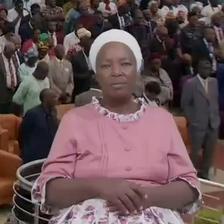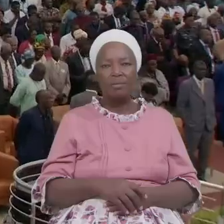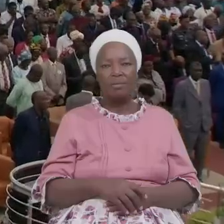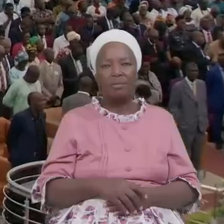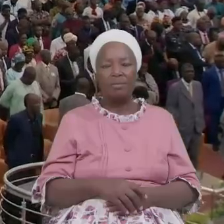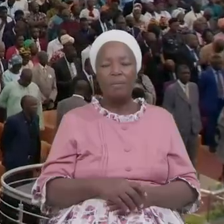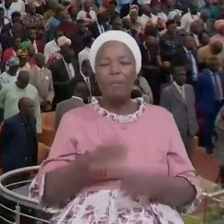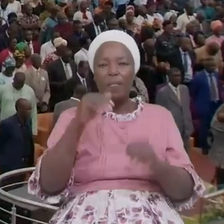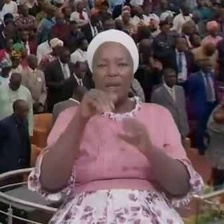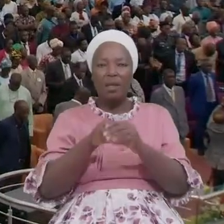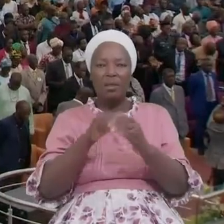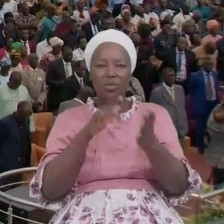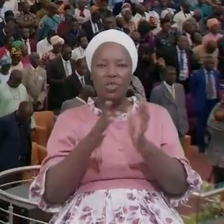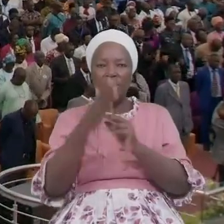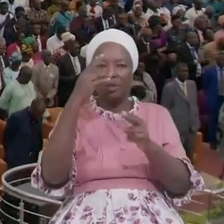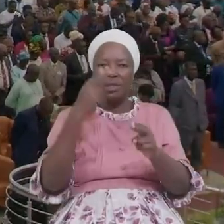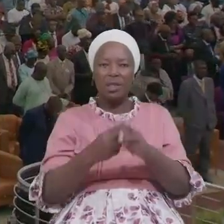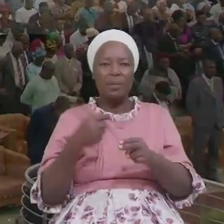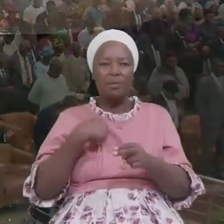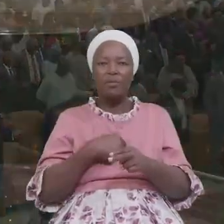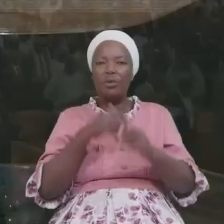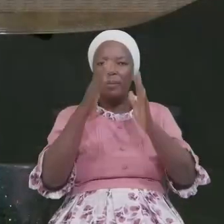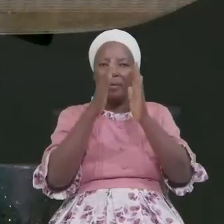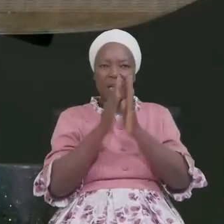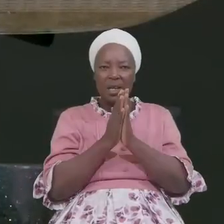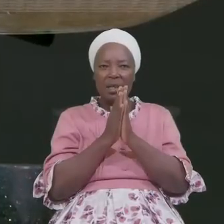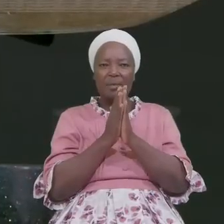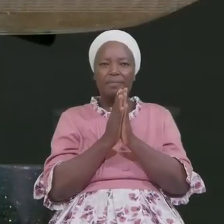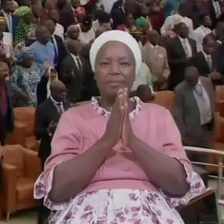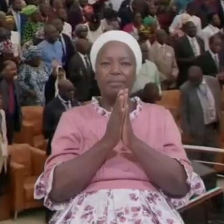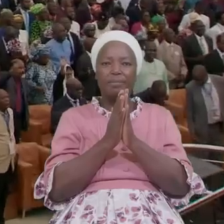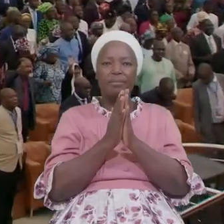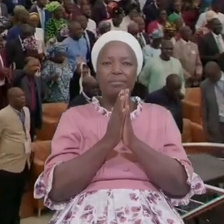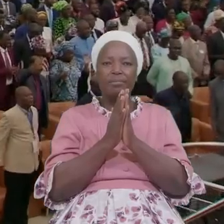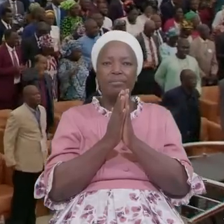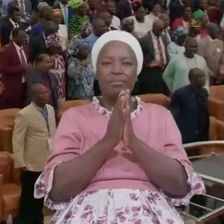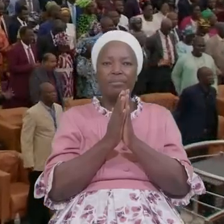In Jesus' name we pray.